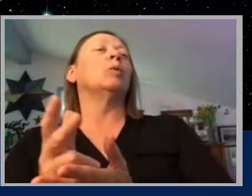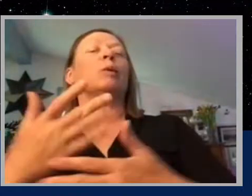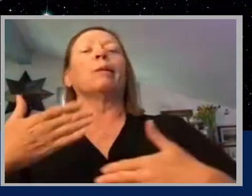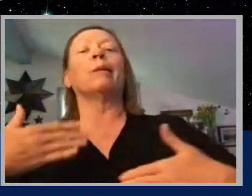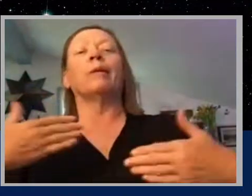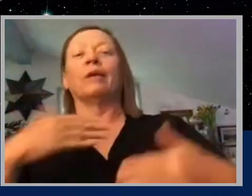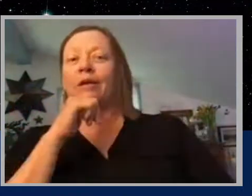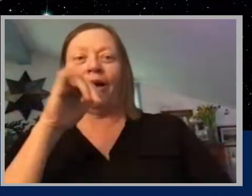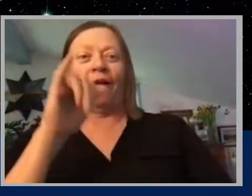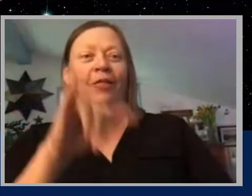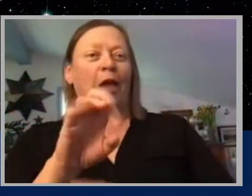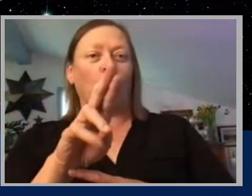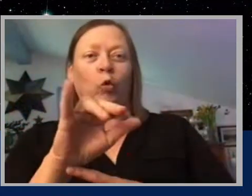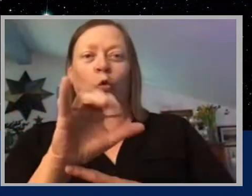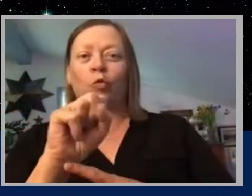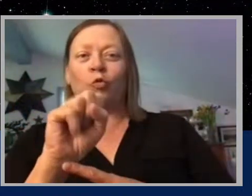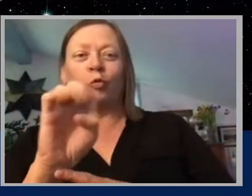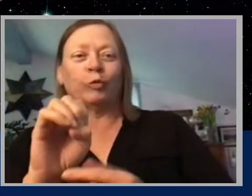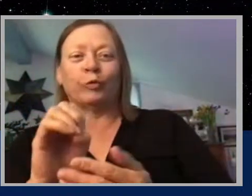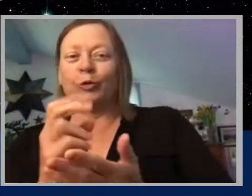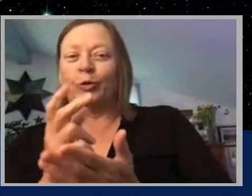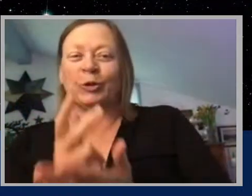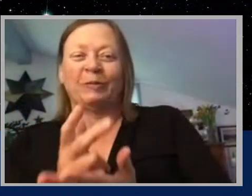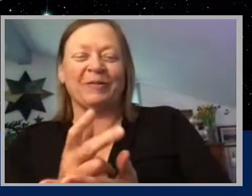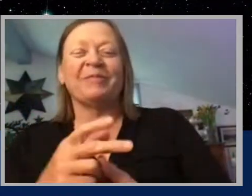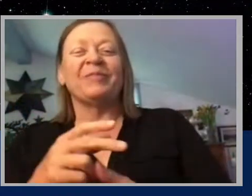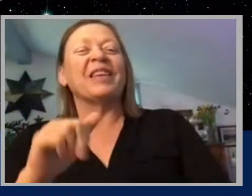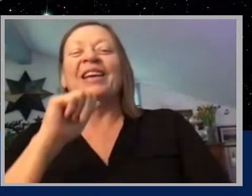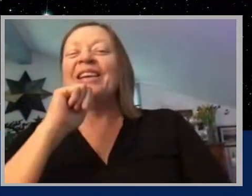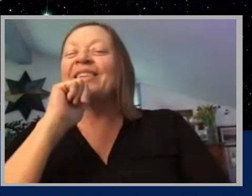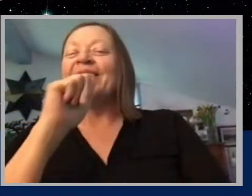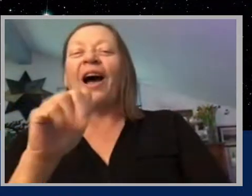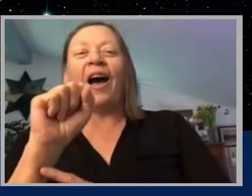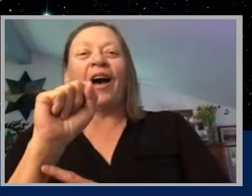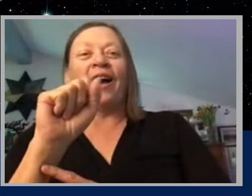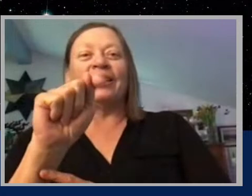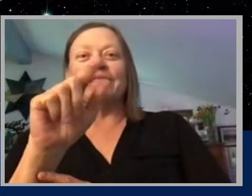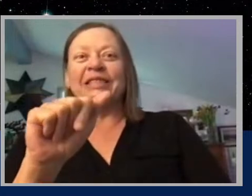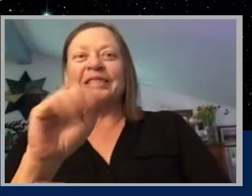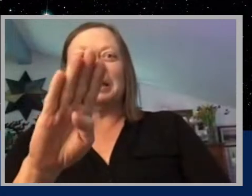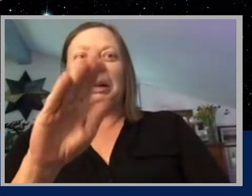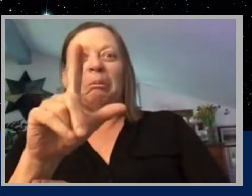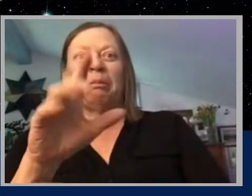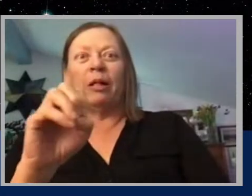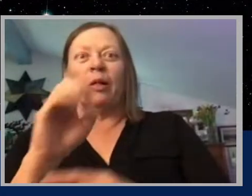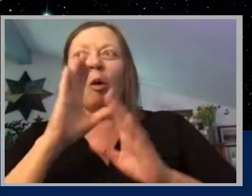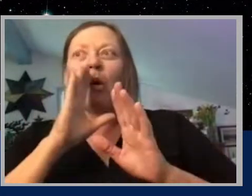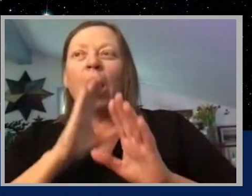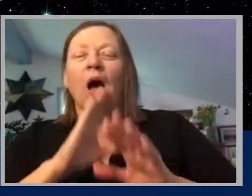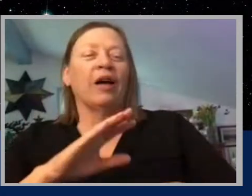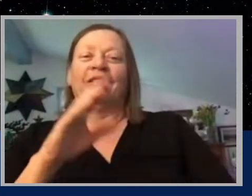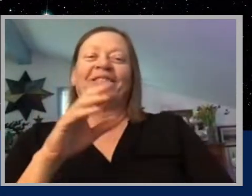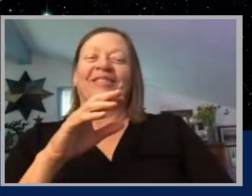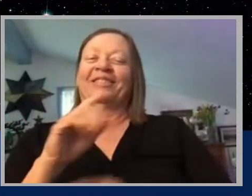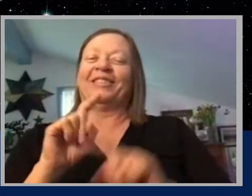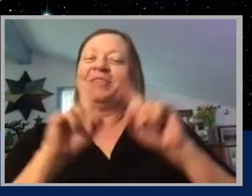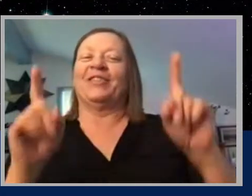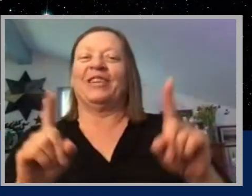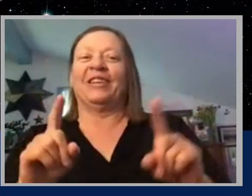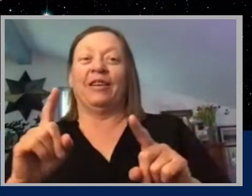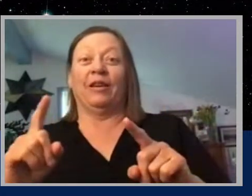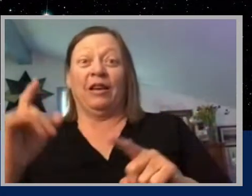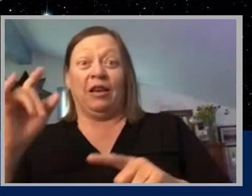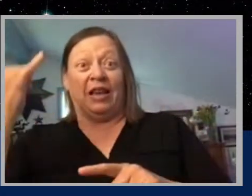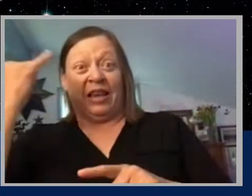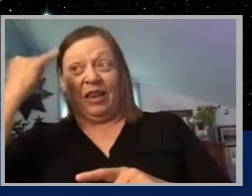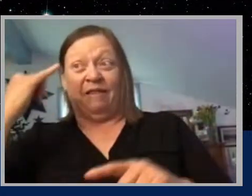it's not as stable as it can be. They don't really need that. So if the waves are high, you feel